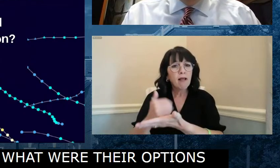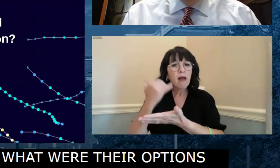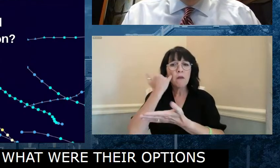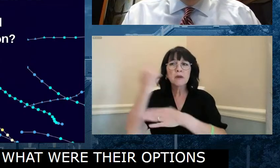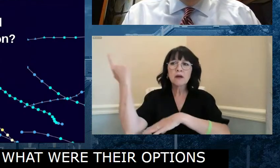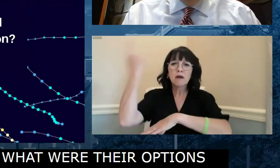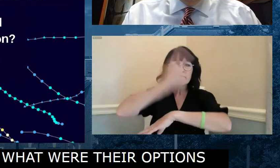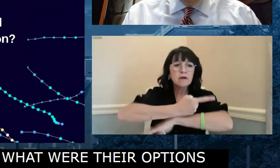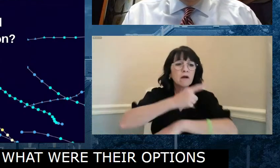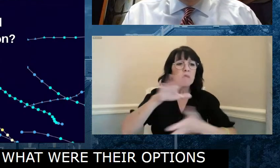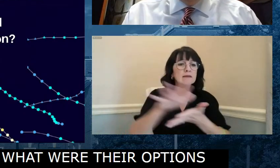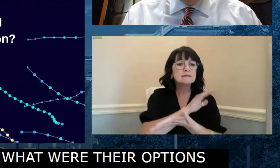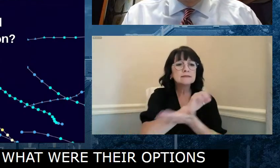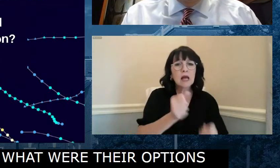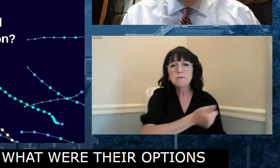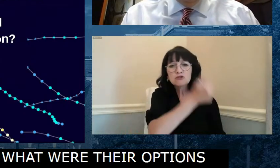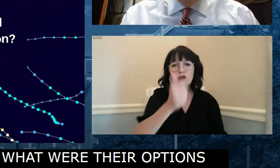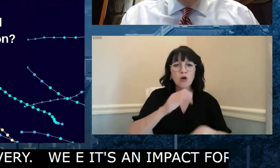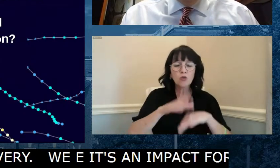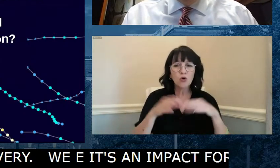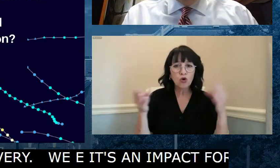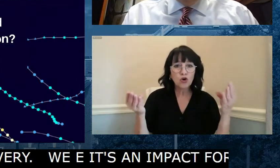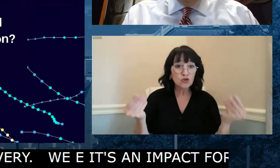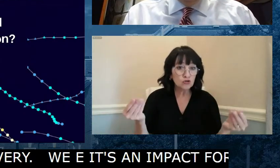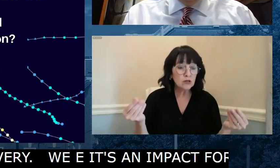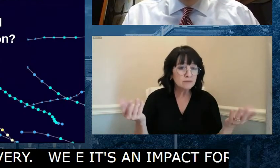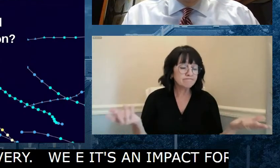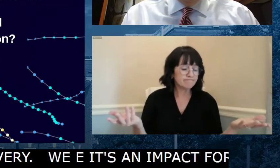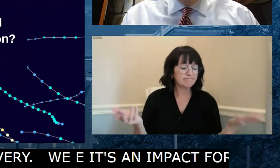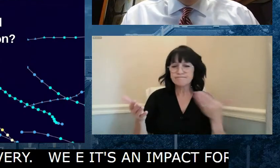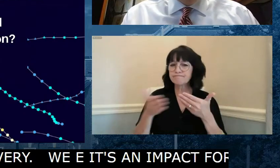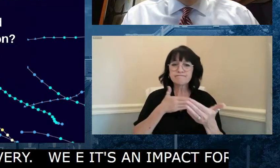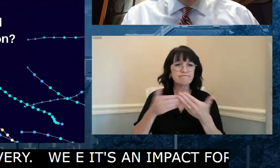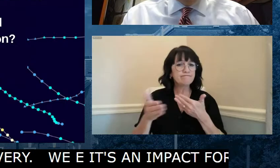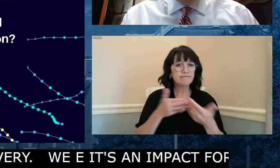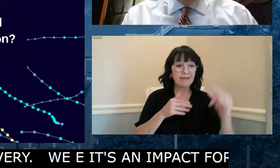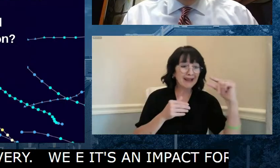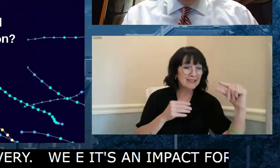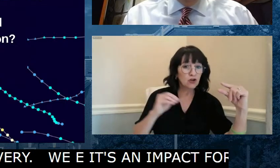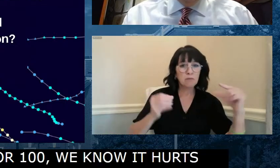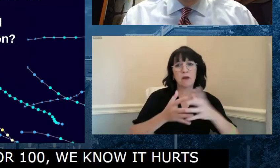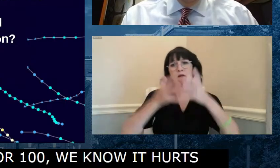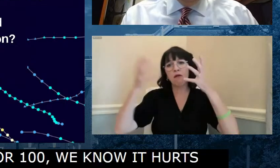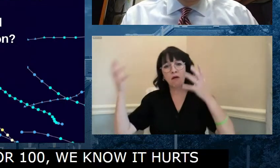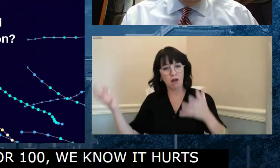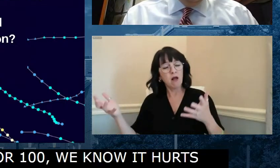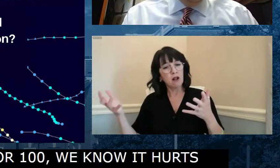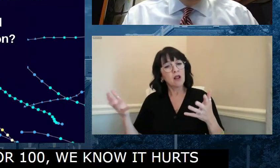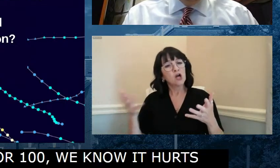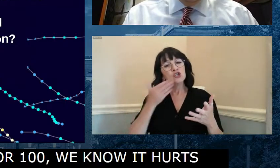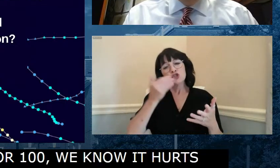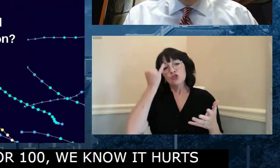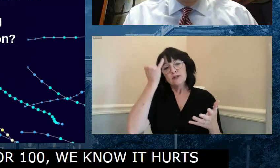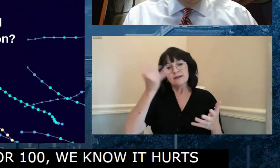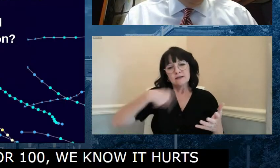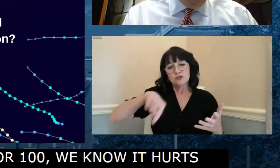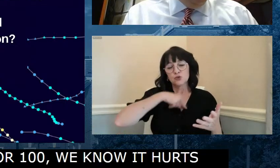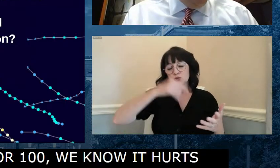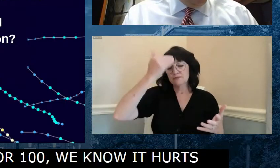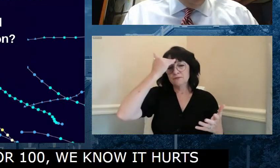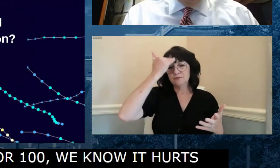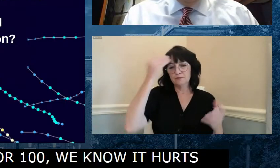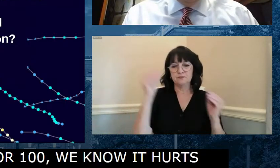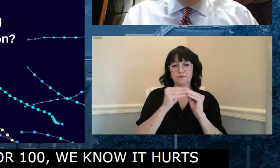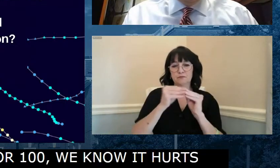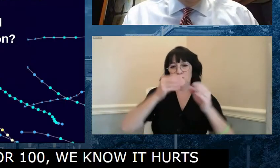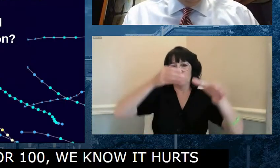100, we know it hurts some people, but what we could do today is prepare ourselves just a little bit more by taking those simple steps. So with